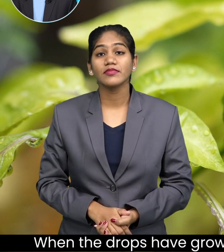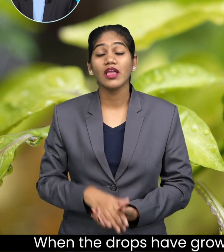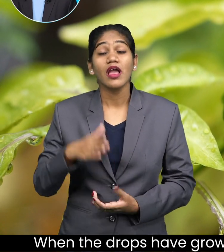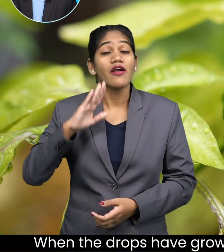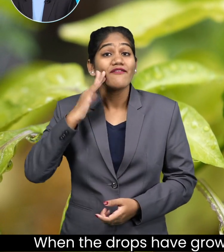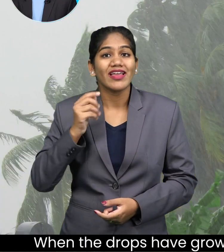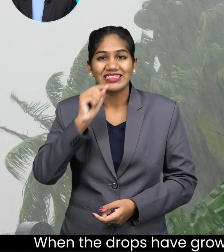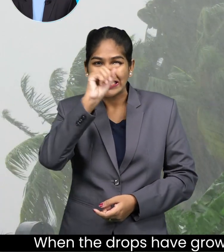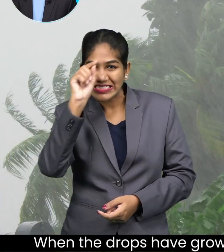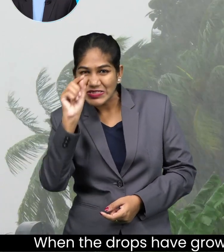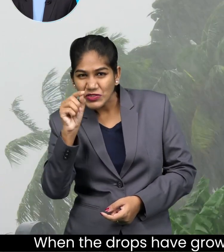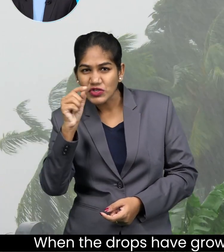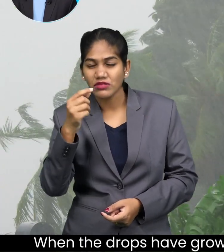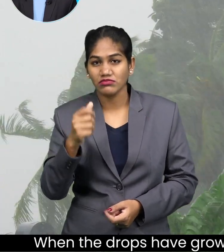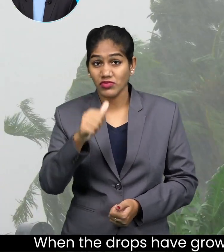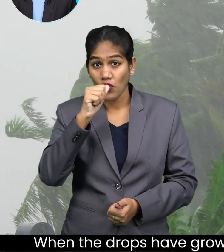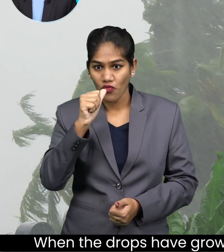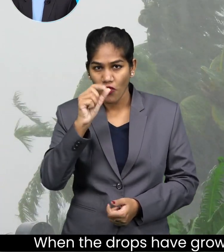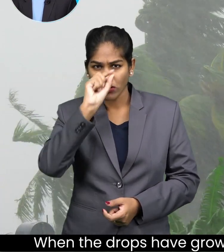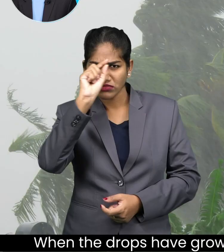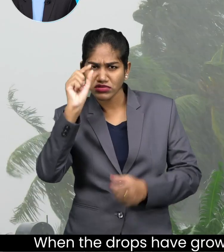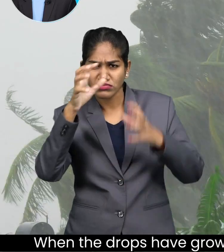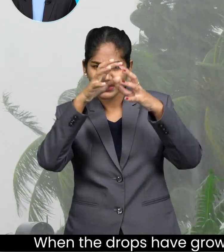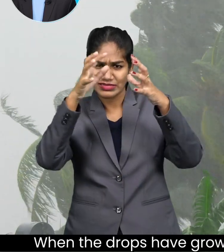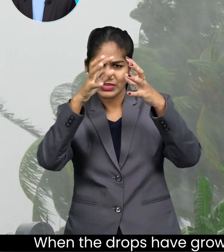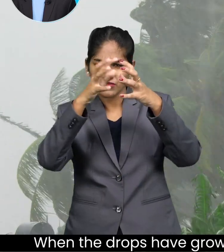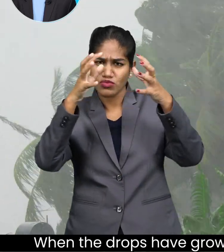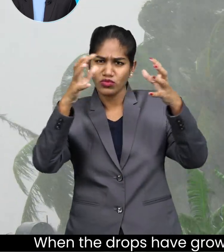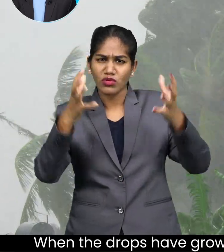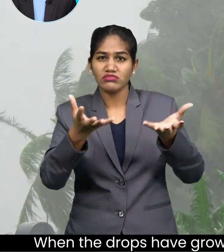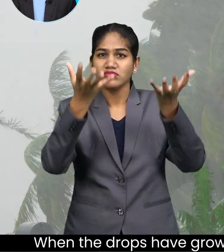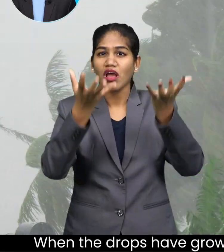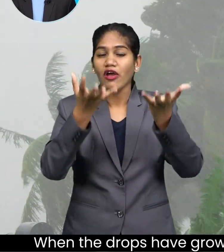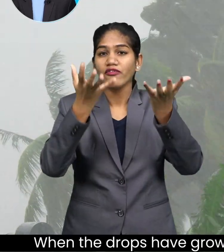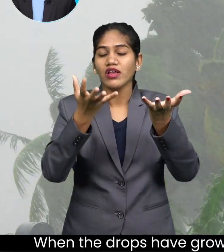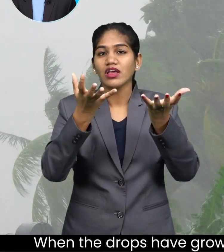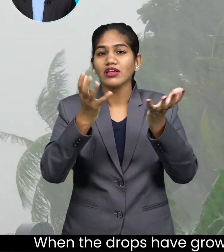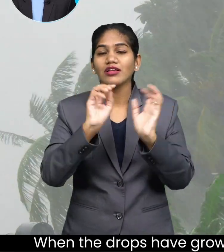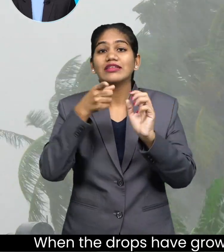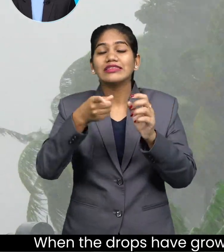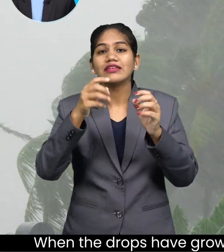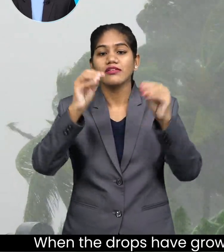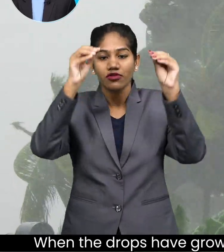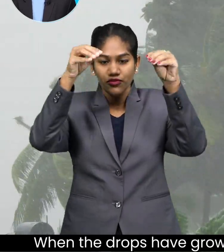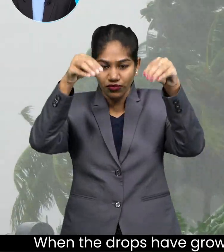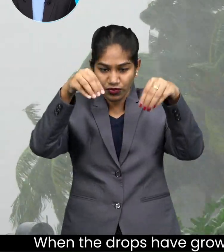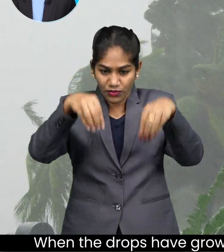When the drops have grown big and heavy, they fall in the form of rain.